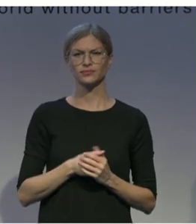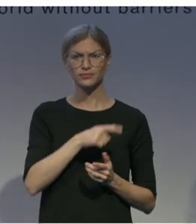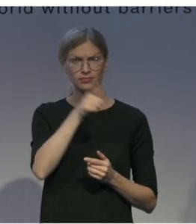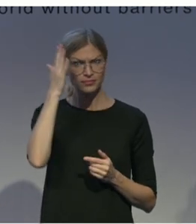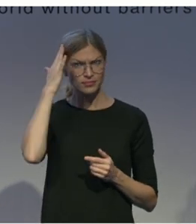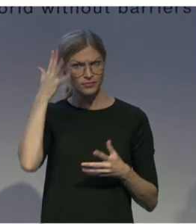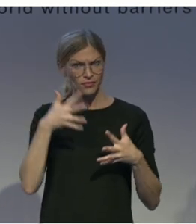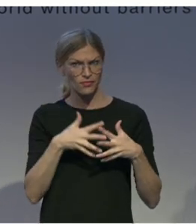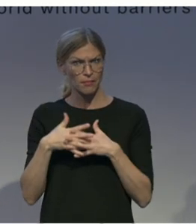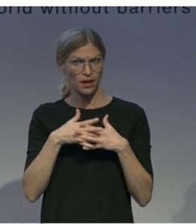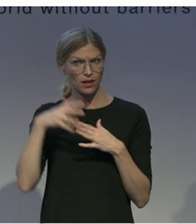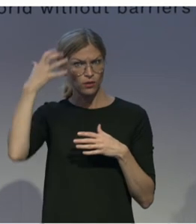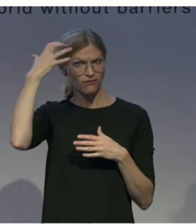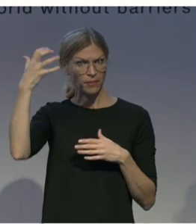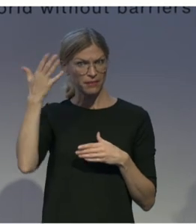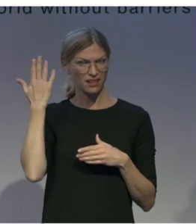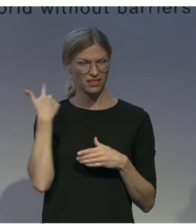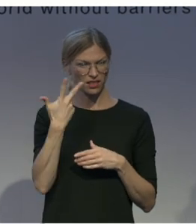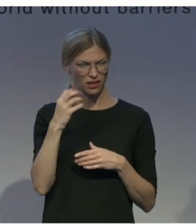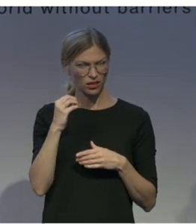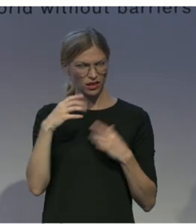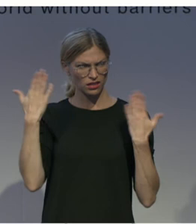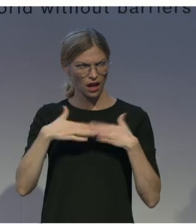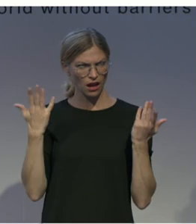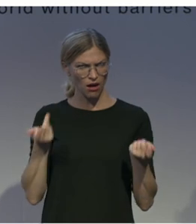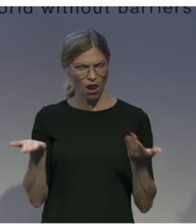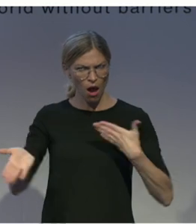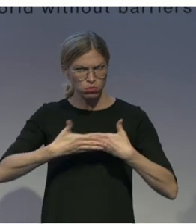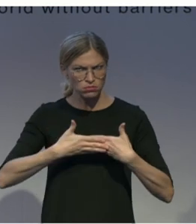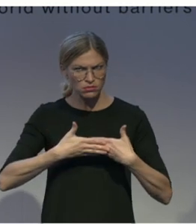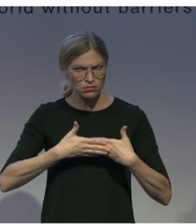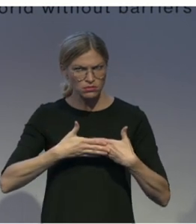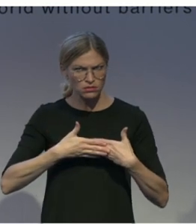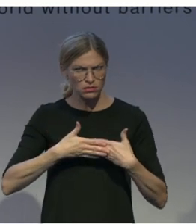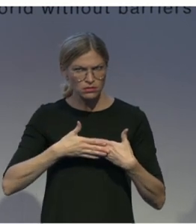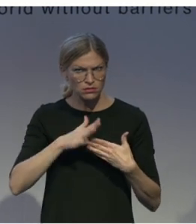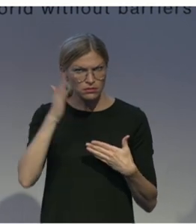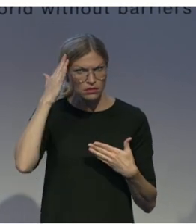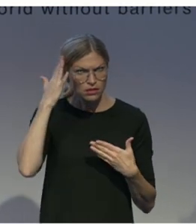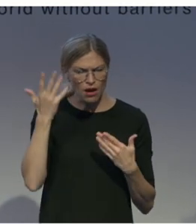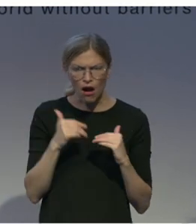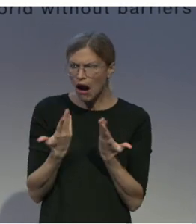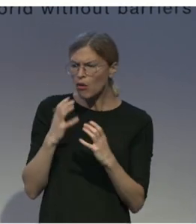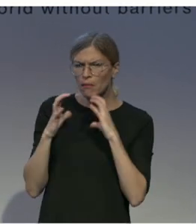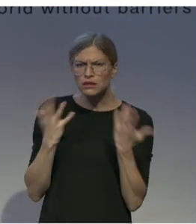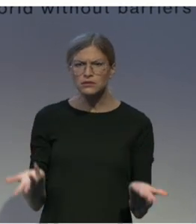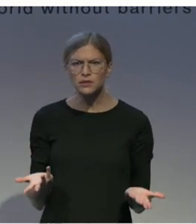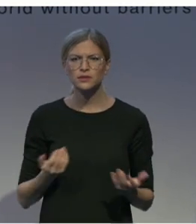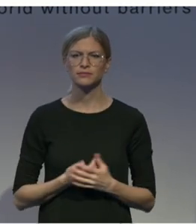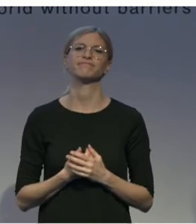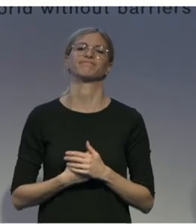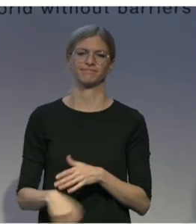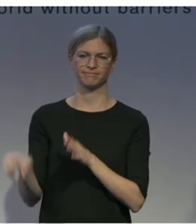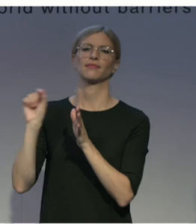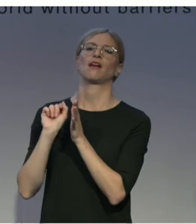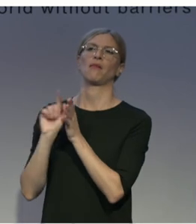During that time period, through action alerts and other ways to communicate with our network, we had over 4,000 messages sent to Capitol Hill talking about